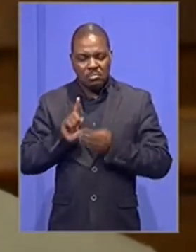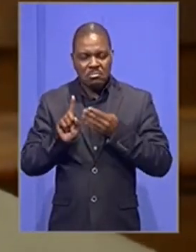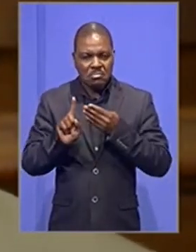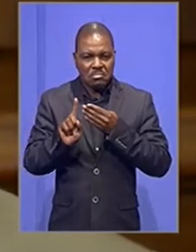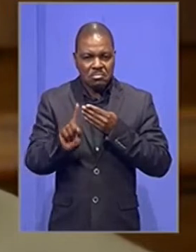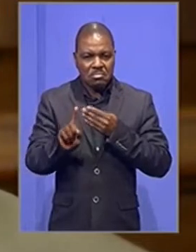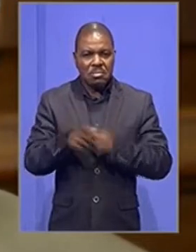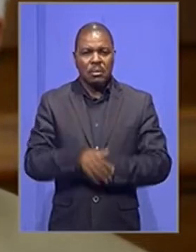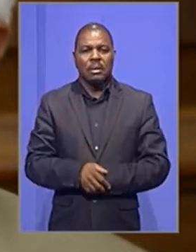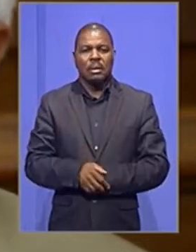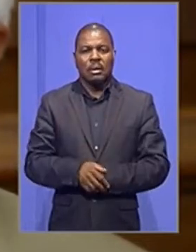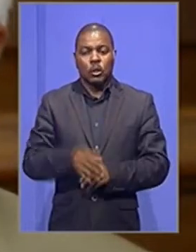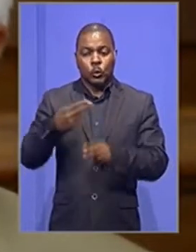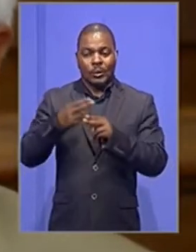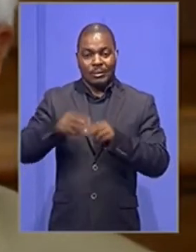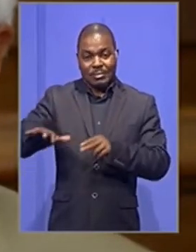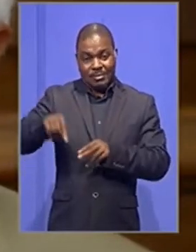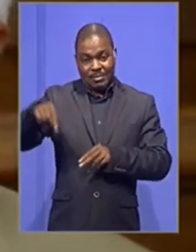toilet, and